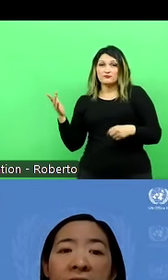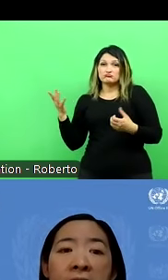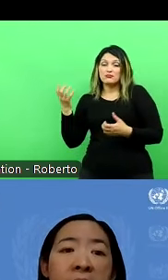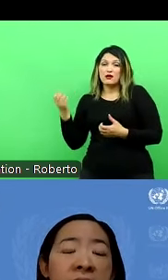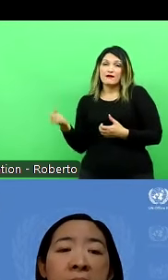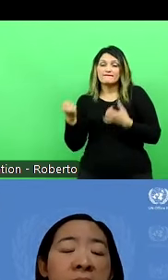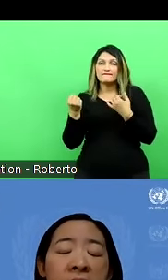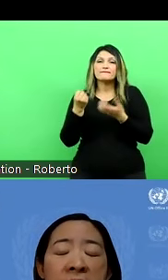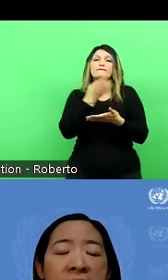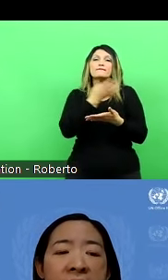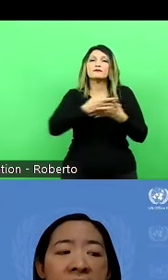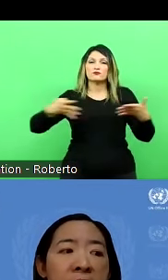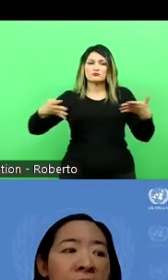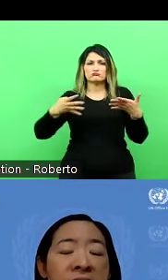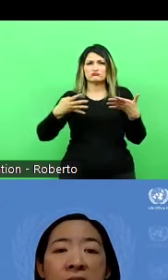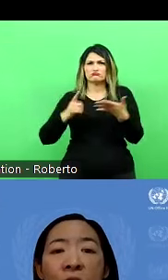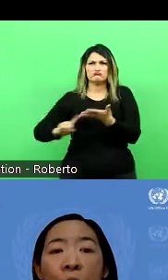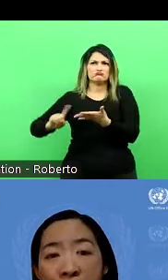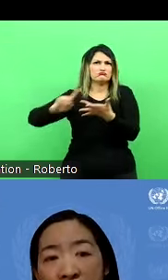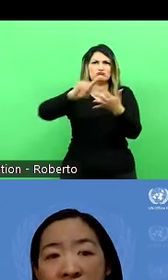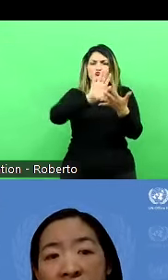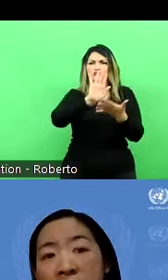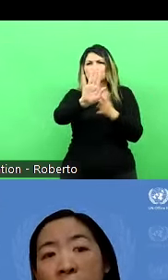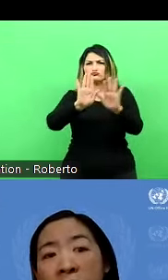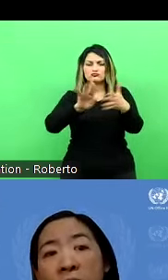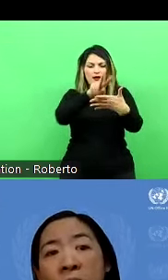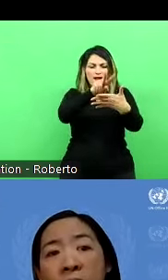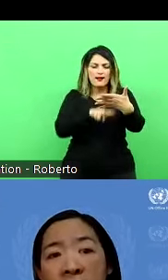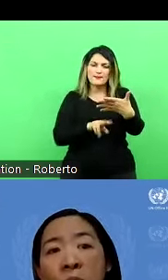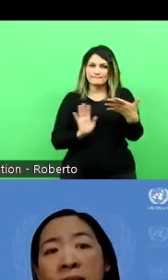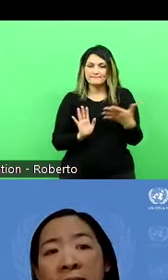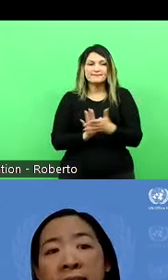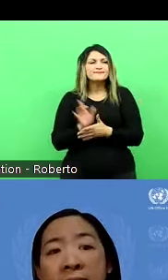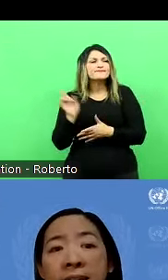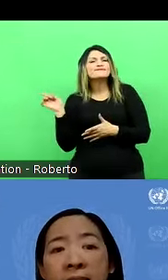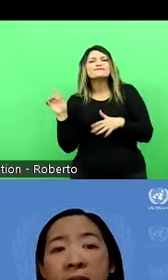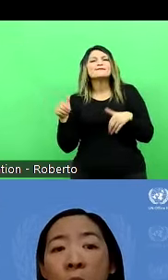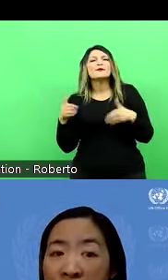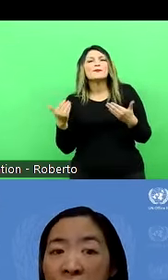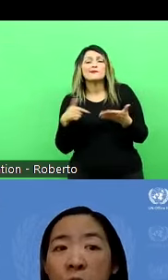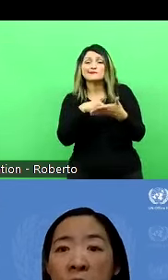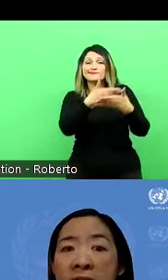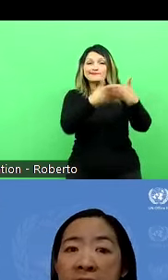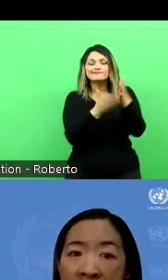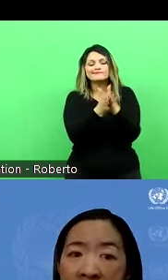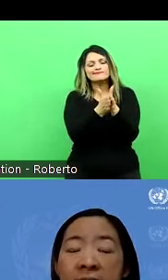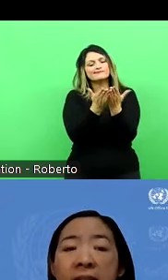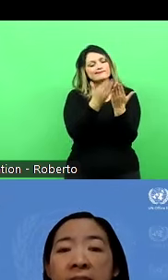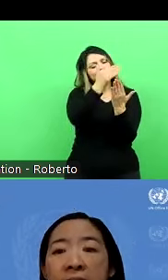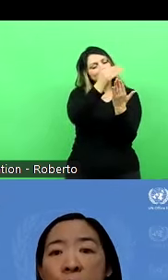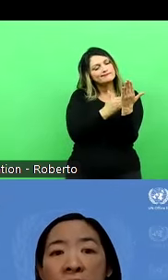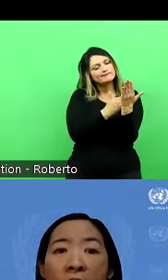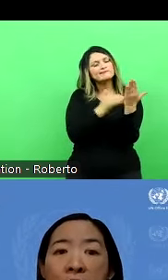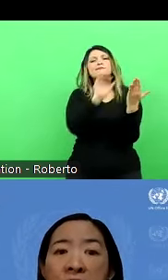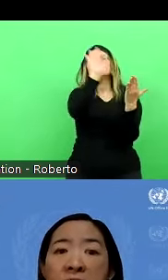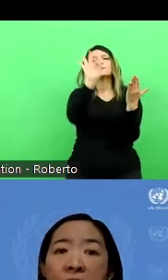scorecard it's basically a simple set of questions. There's only 19 questions within this annex,